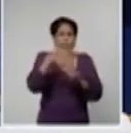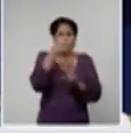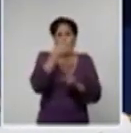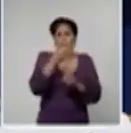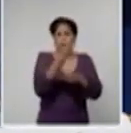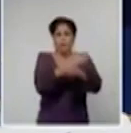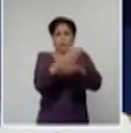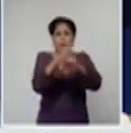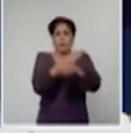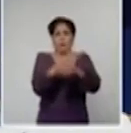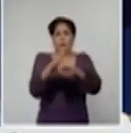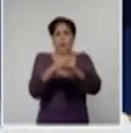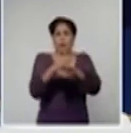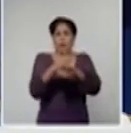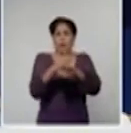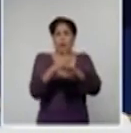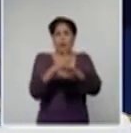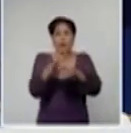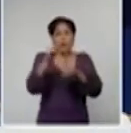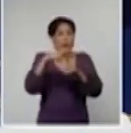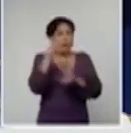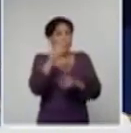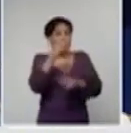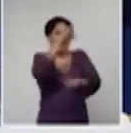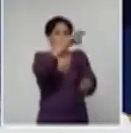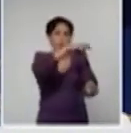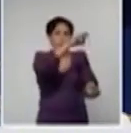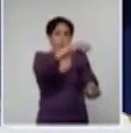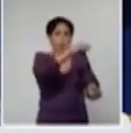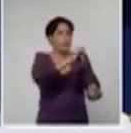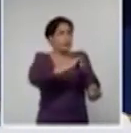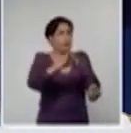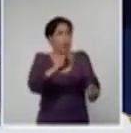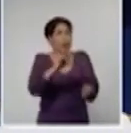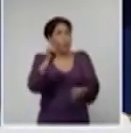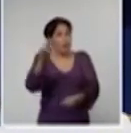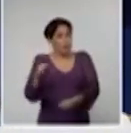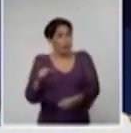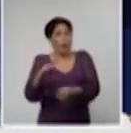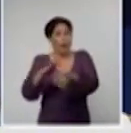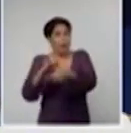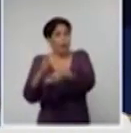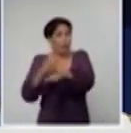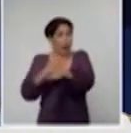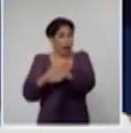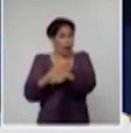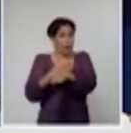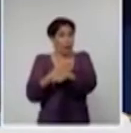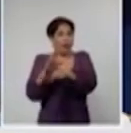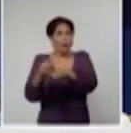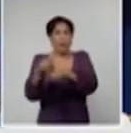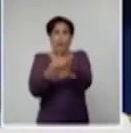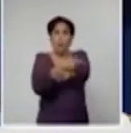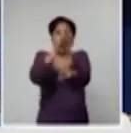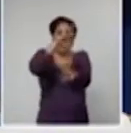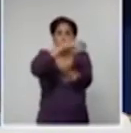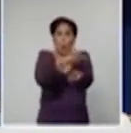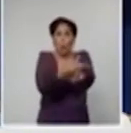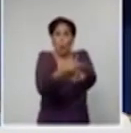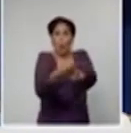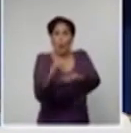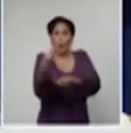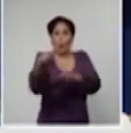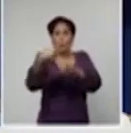critical condition. So this has allowed the decrease of deaths as a result of this